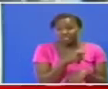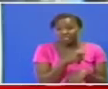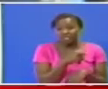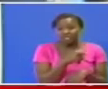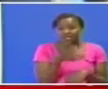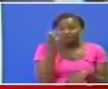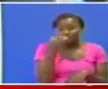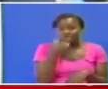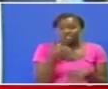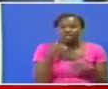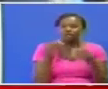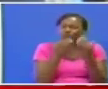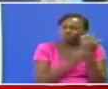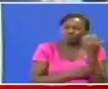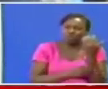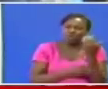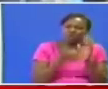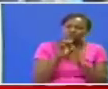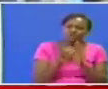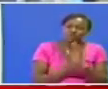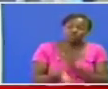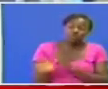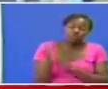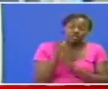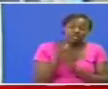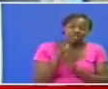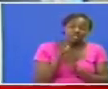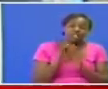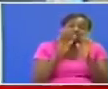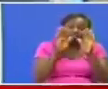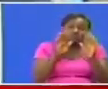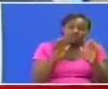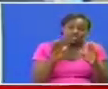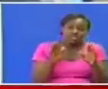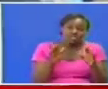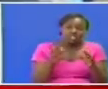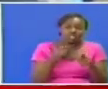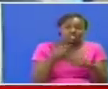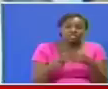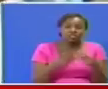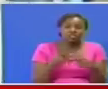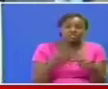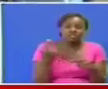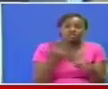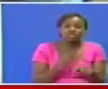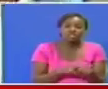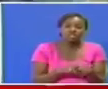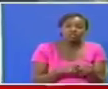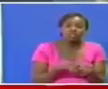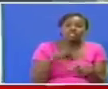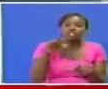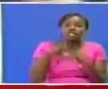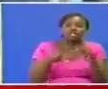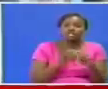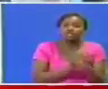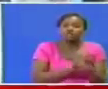draft constitution, and we restored dignity in due process. The only time the Electoral Commission did